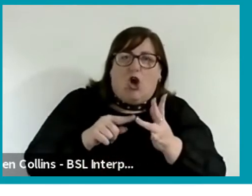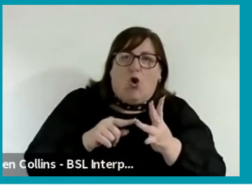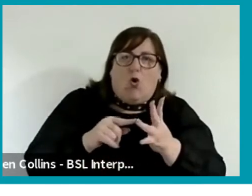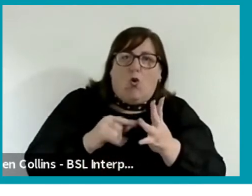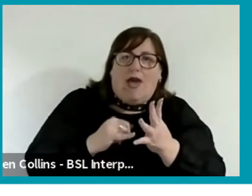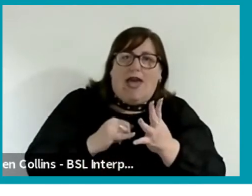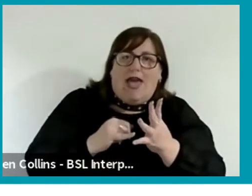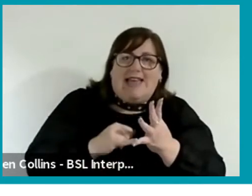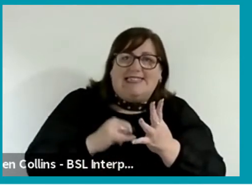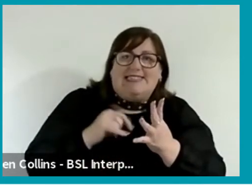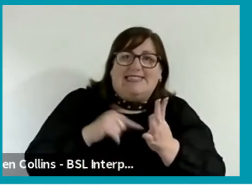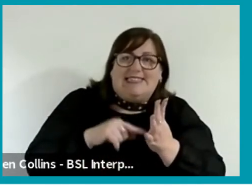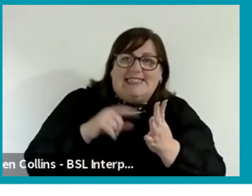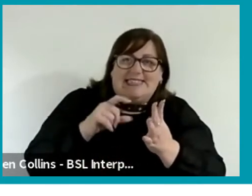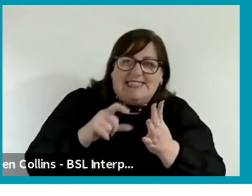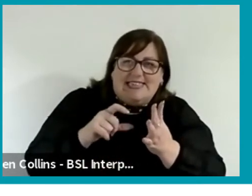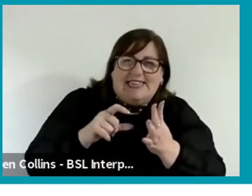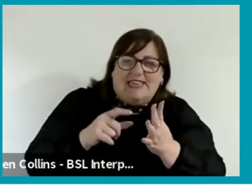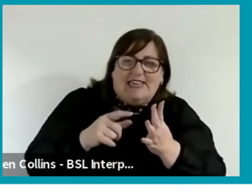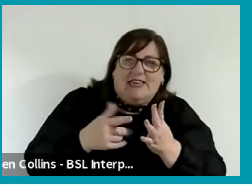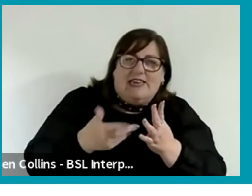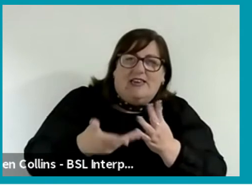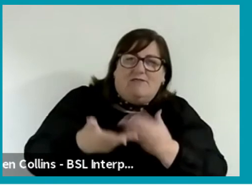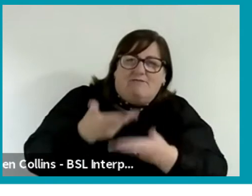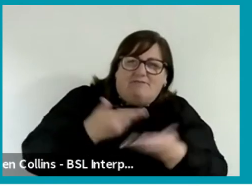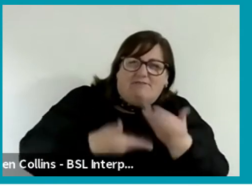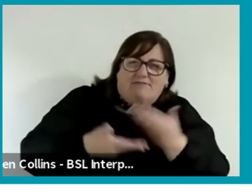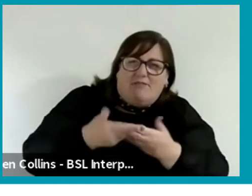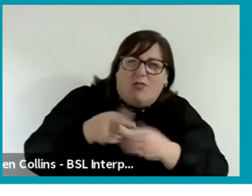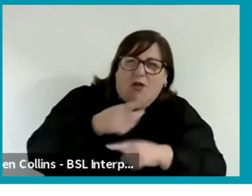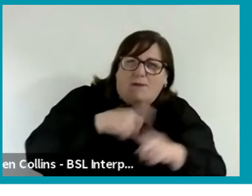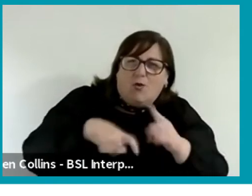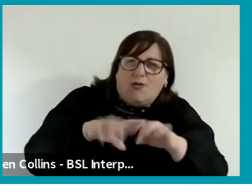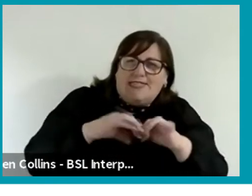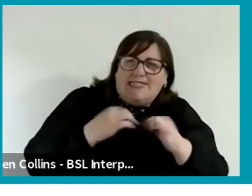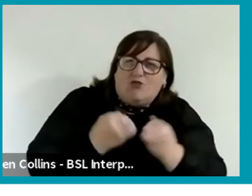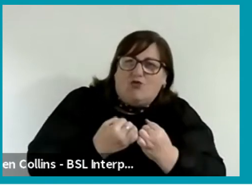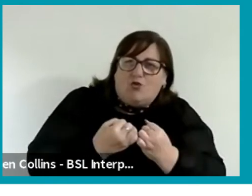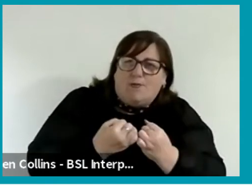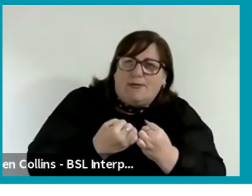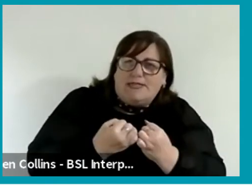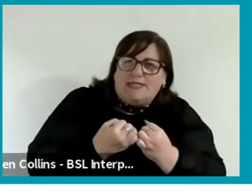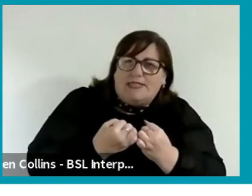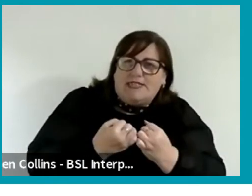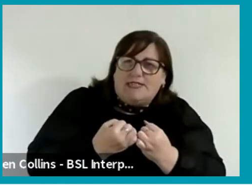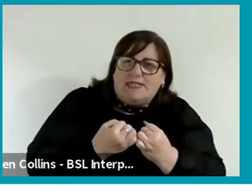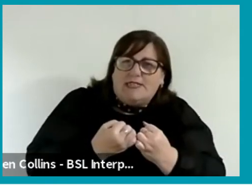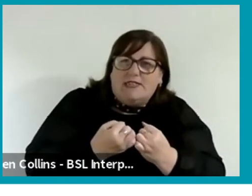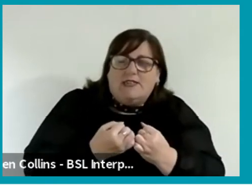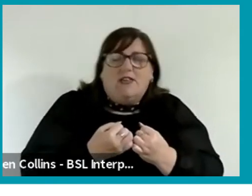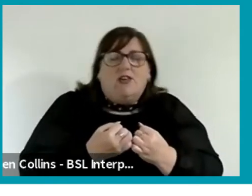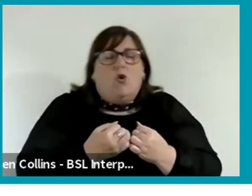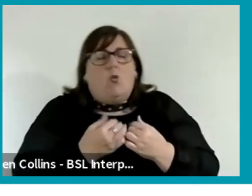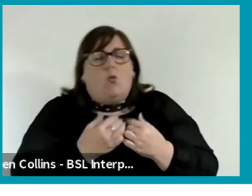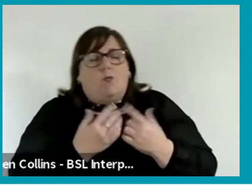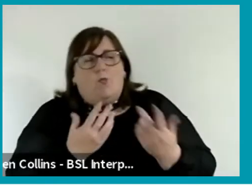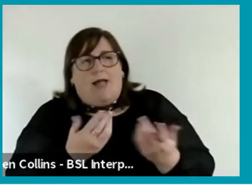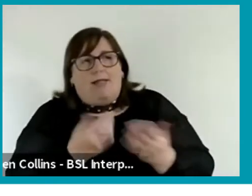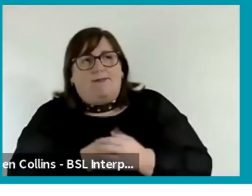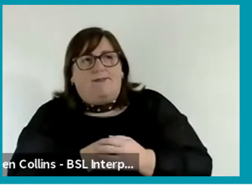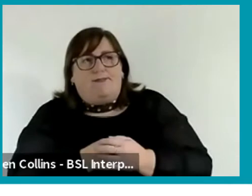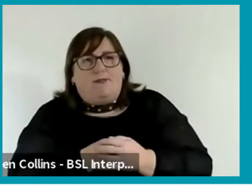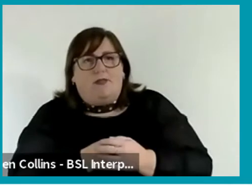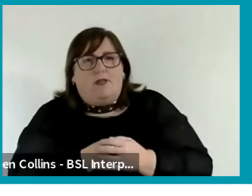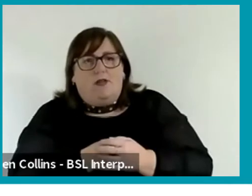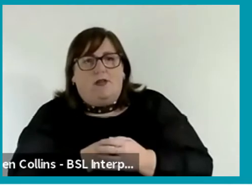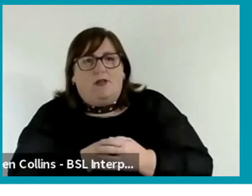you know, the importance of the disability community group within your organisation. I think it's after speaking to